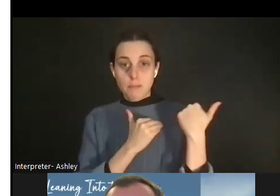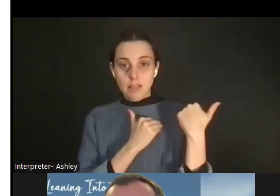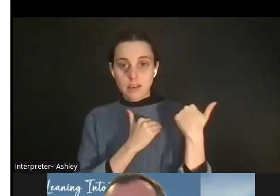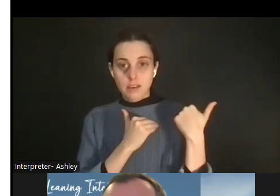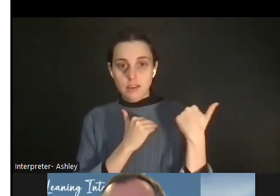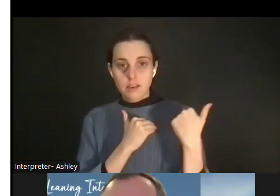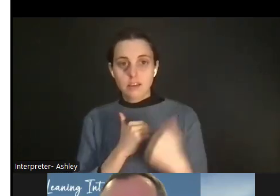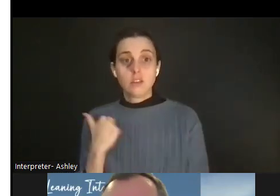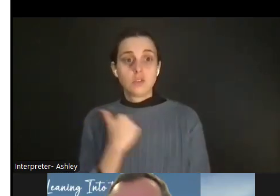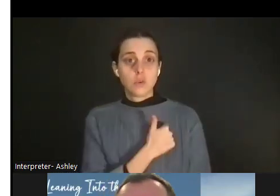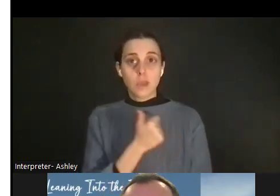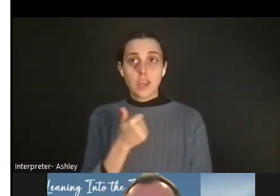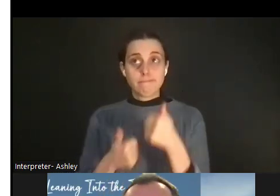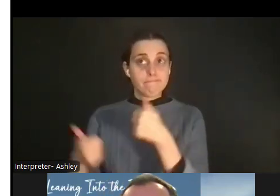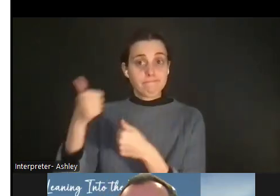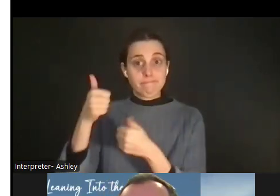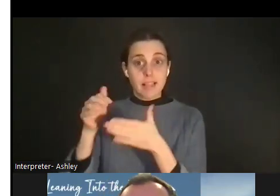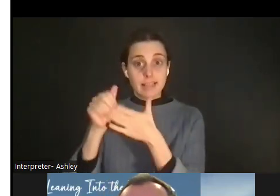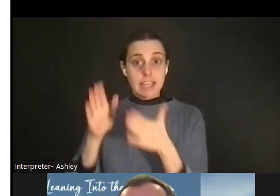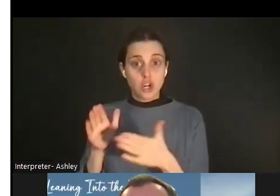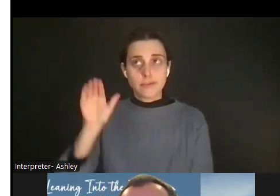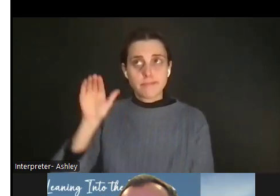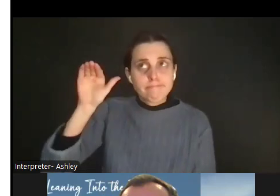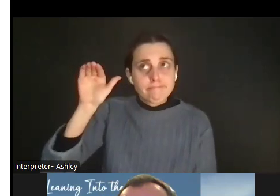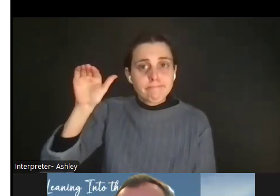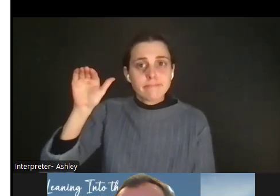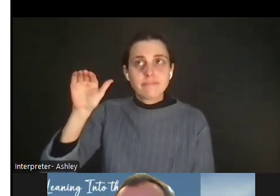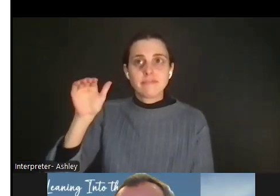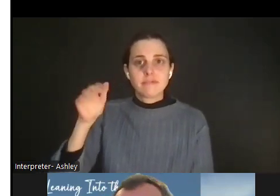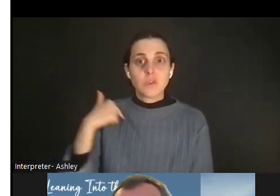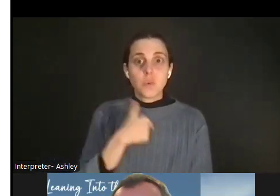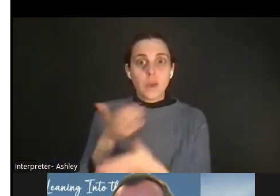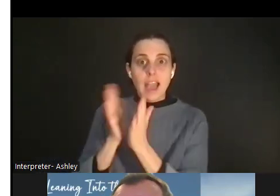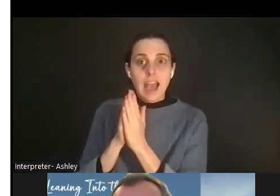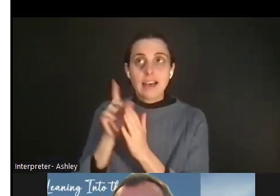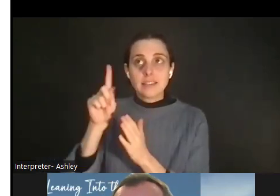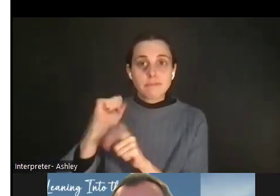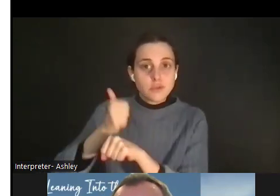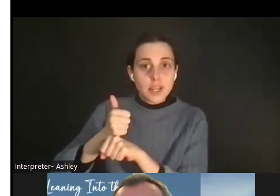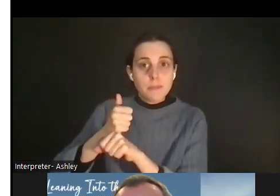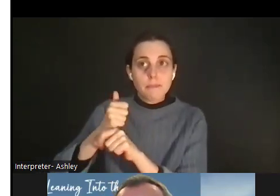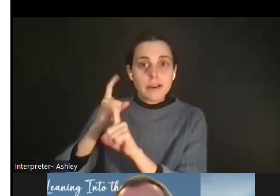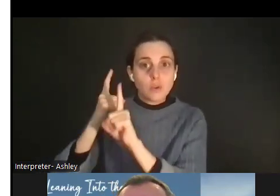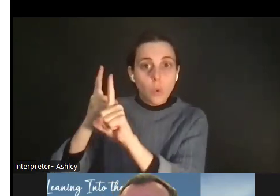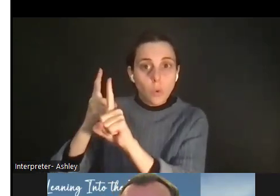to the leaders of the organization and asked them to set up targets and goals